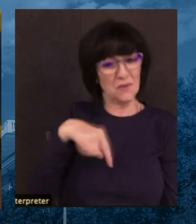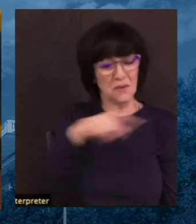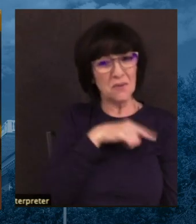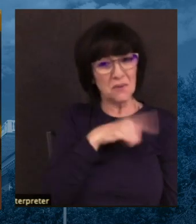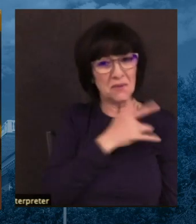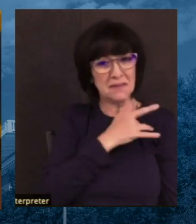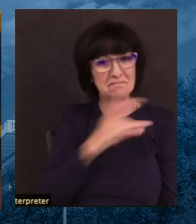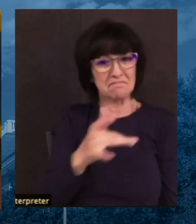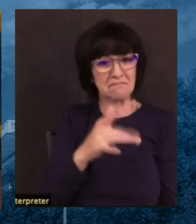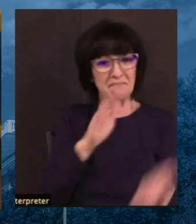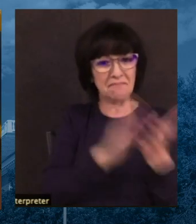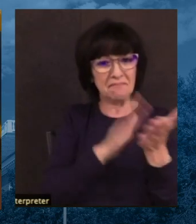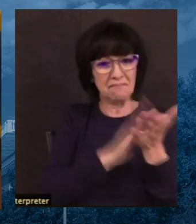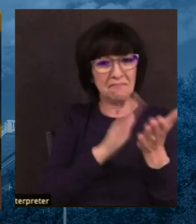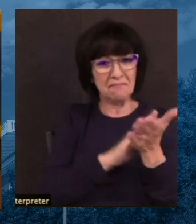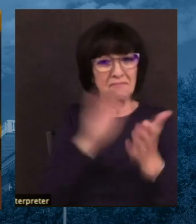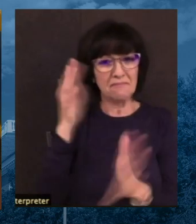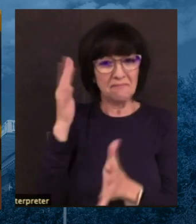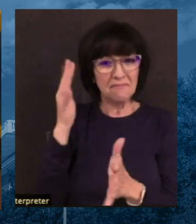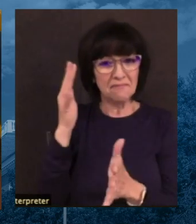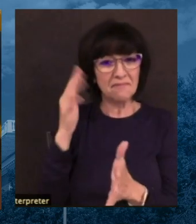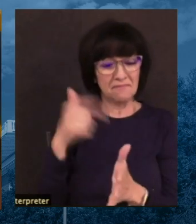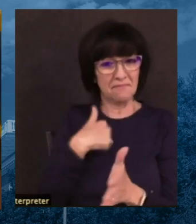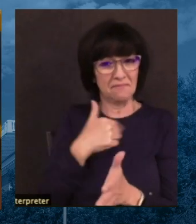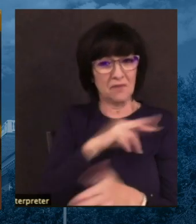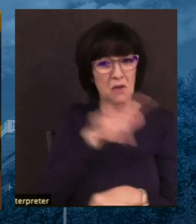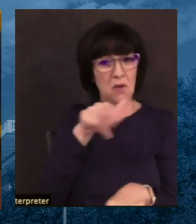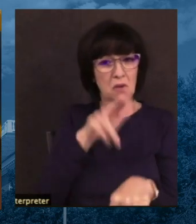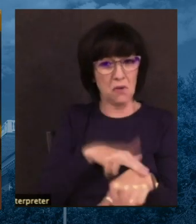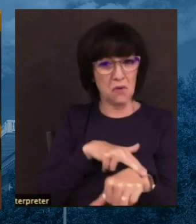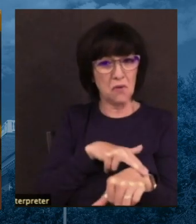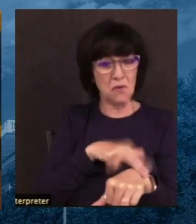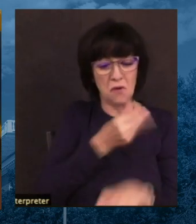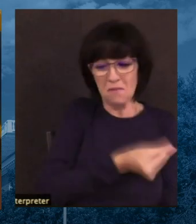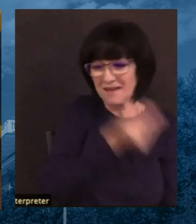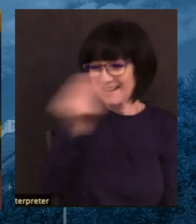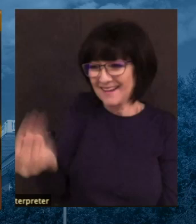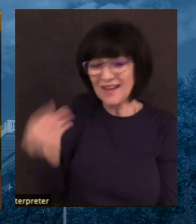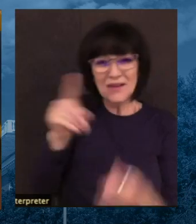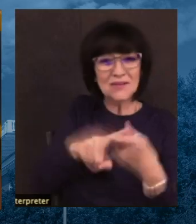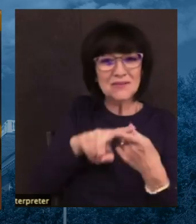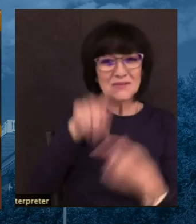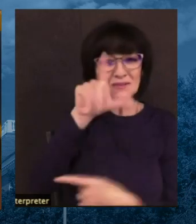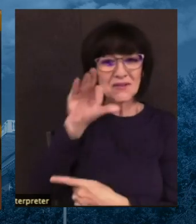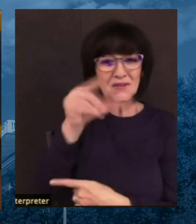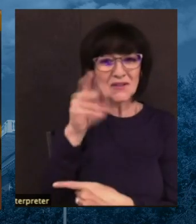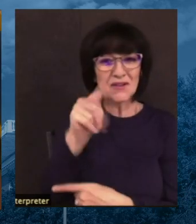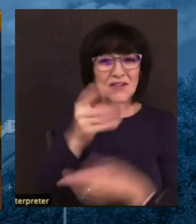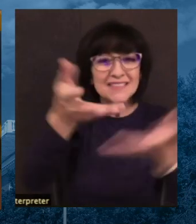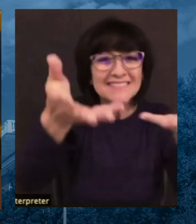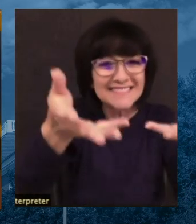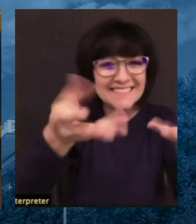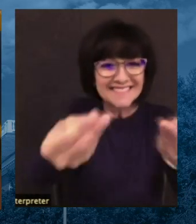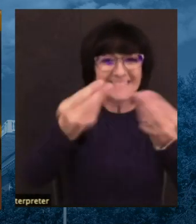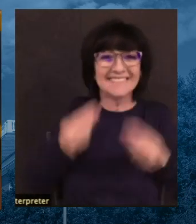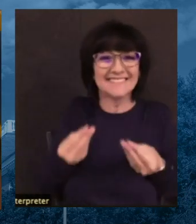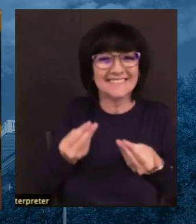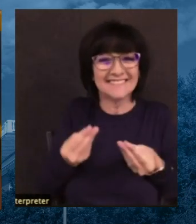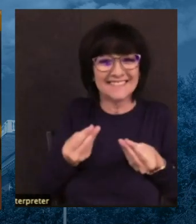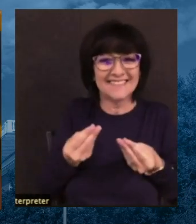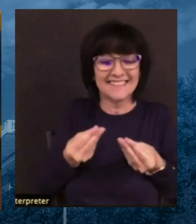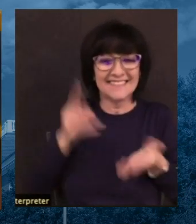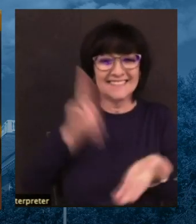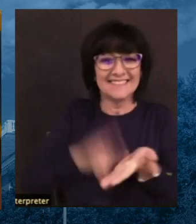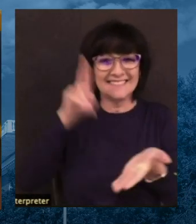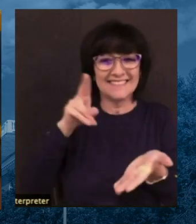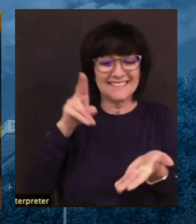I would normally hand the bill to Representative Longhurst so that she could present